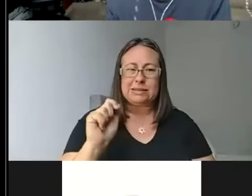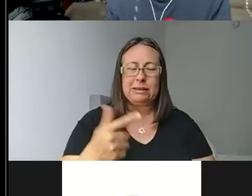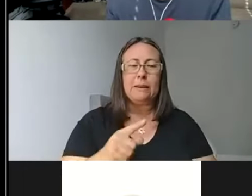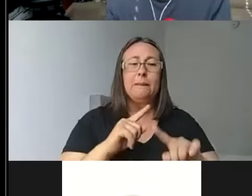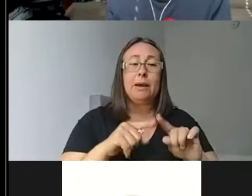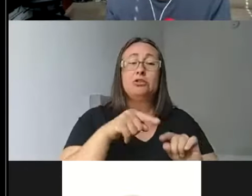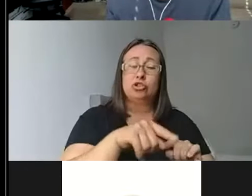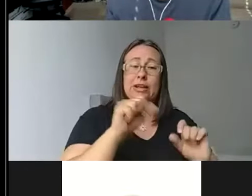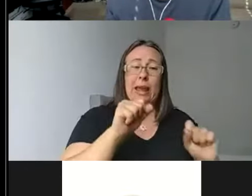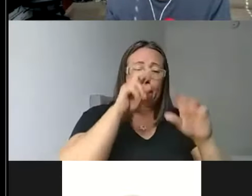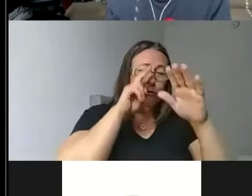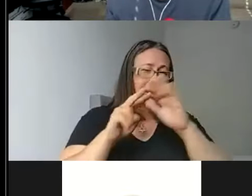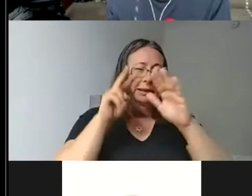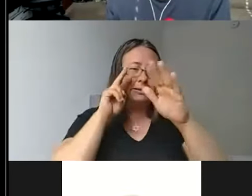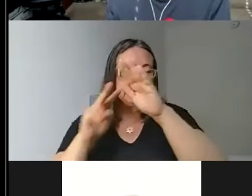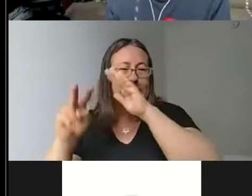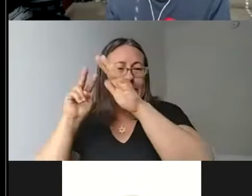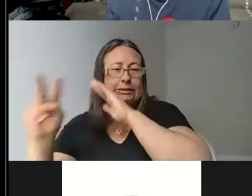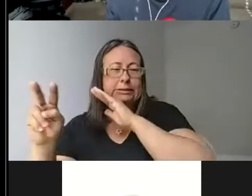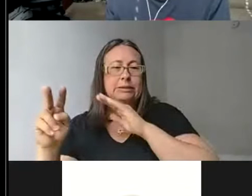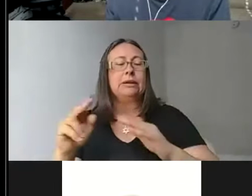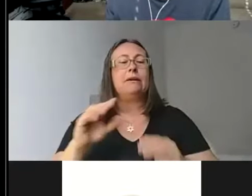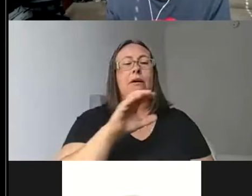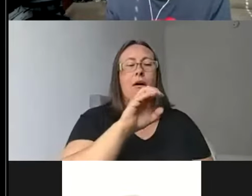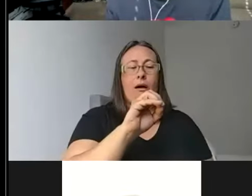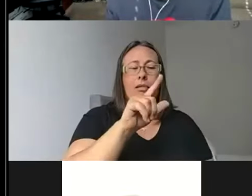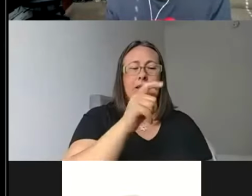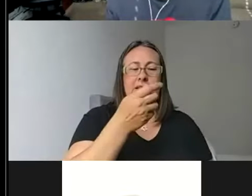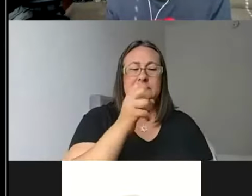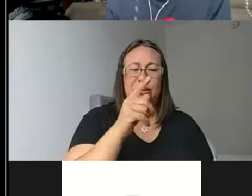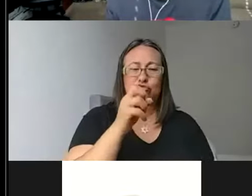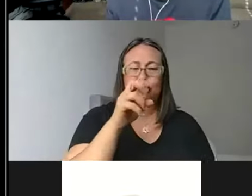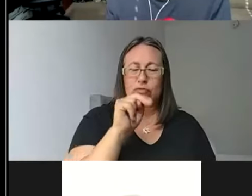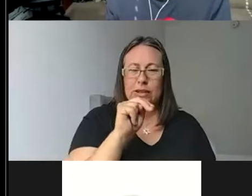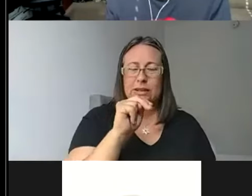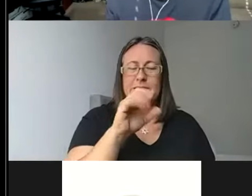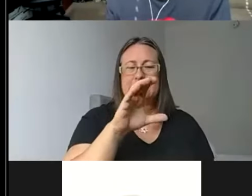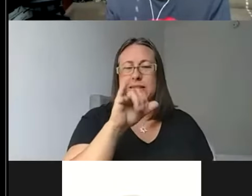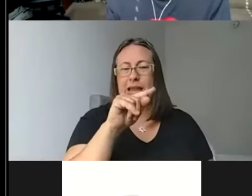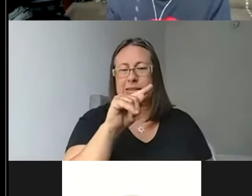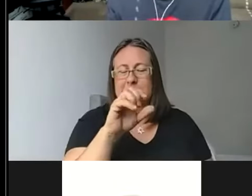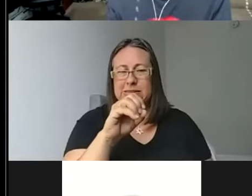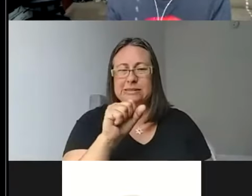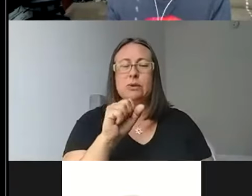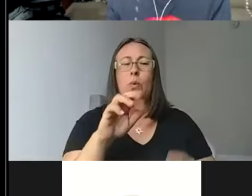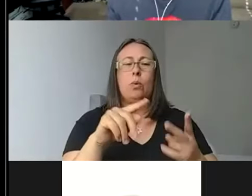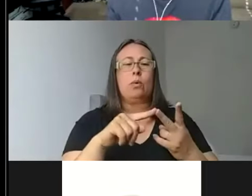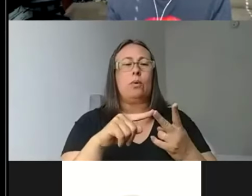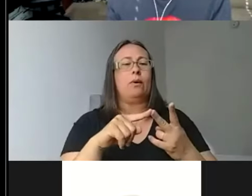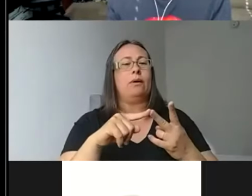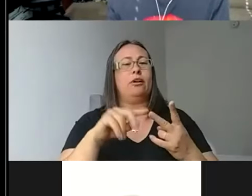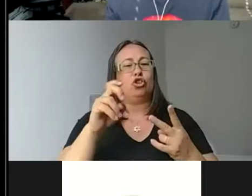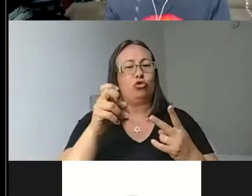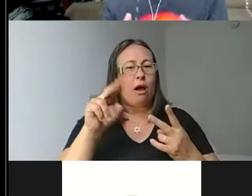different clusters that go on to make oligodendrocytes versus neurons. And she can project them over like